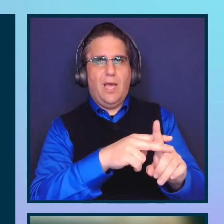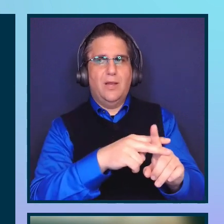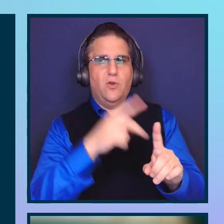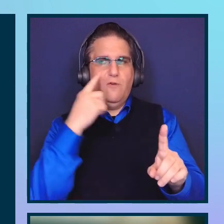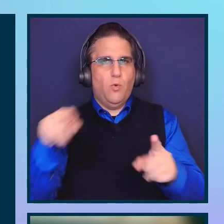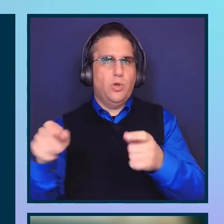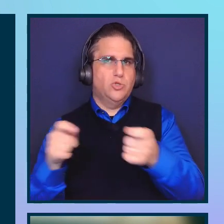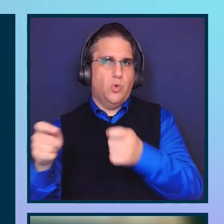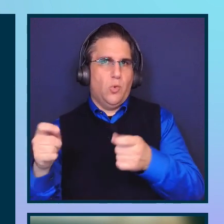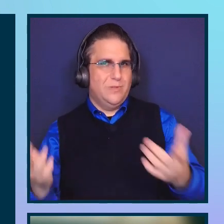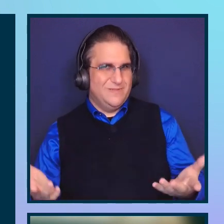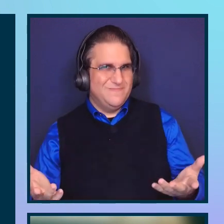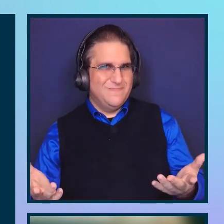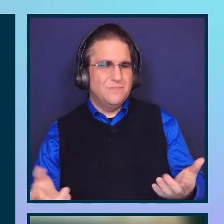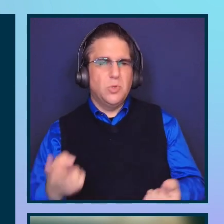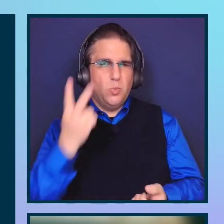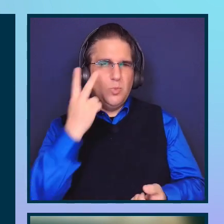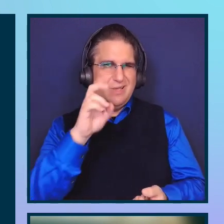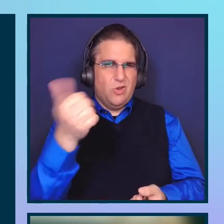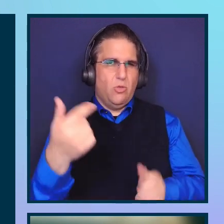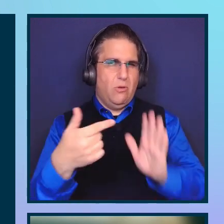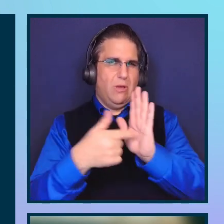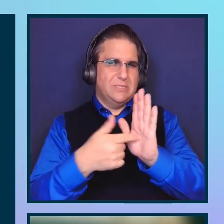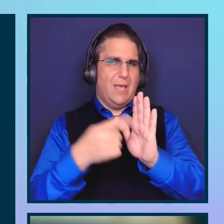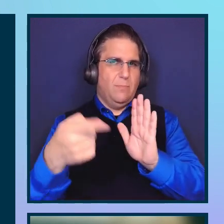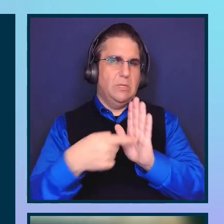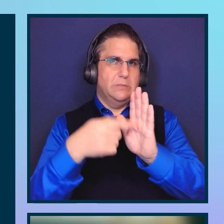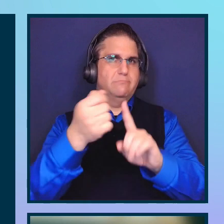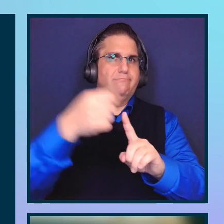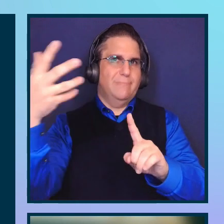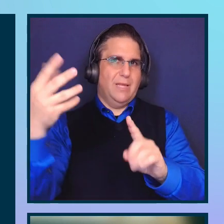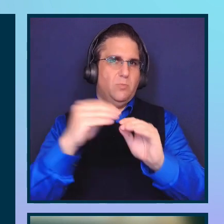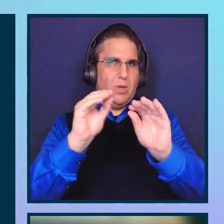an example of that goes into more depth a little bit later.